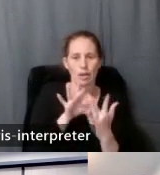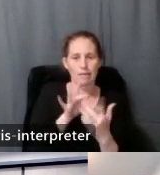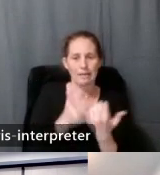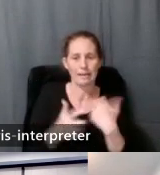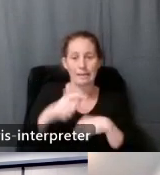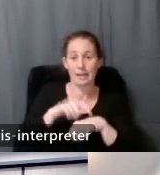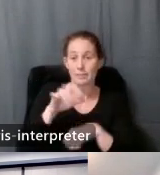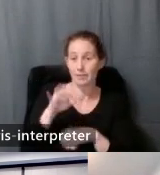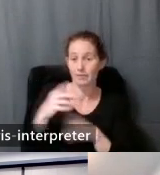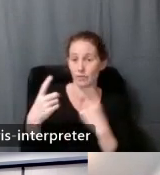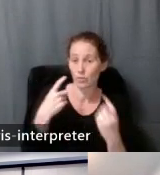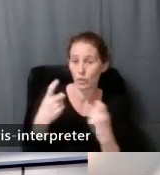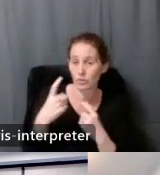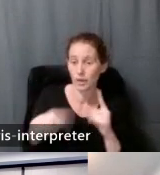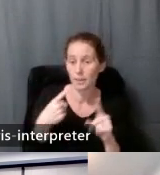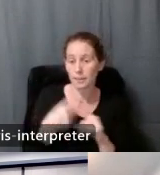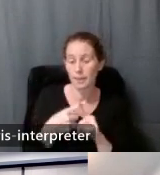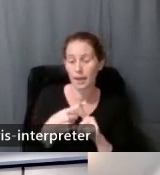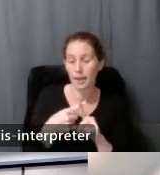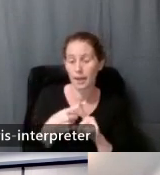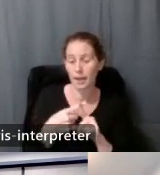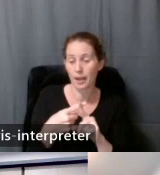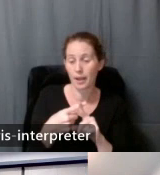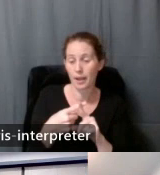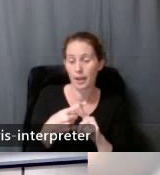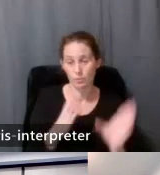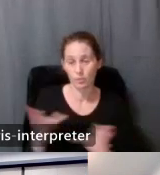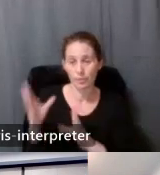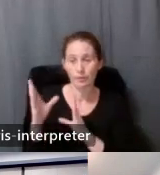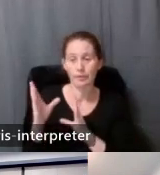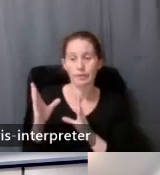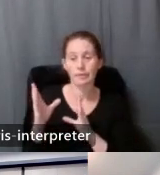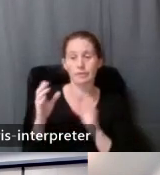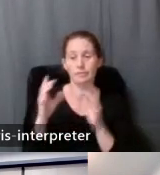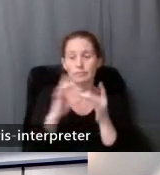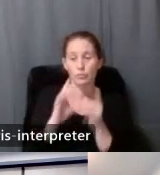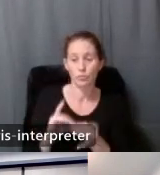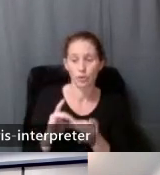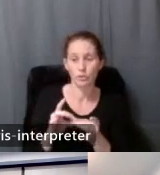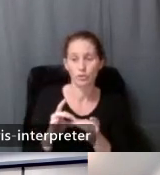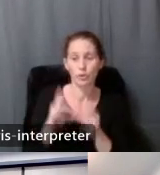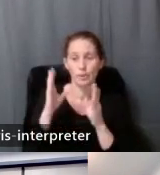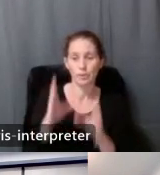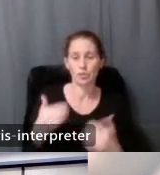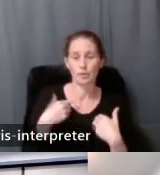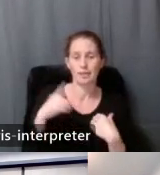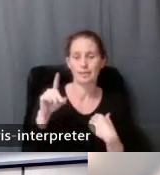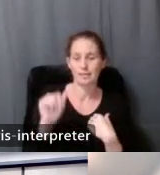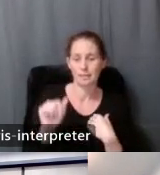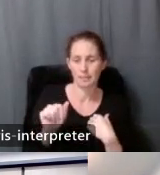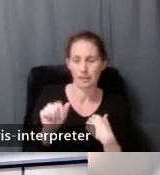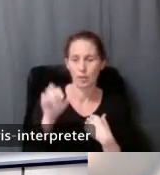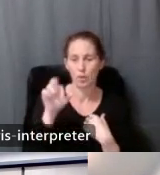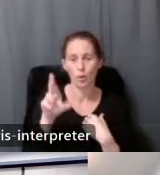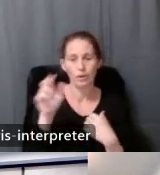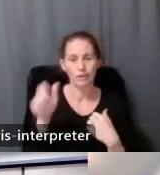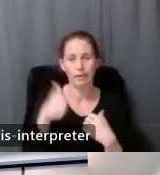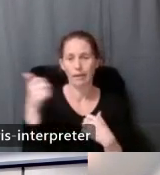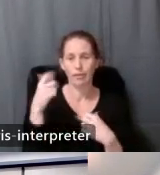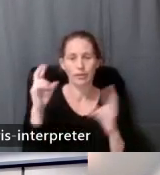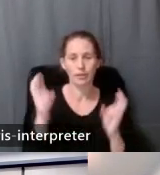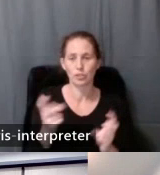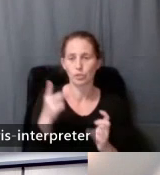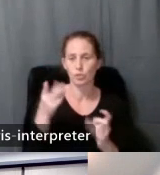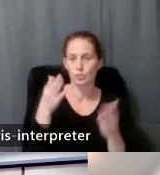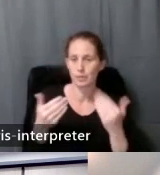time if you have a question about emergency preparedness with regard to a person with a disability or any other issue that